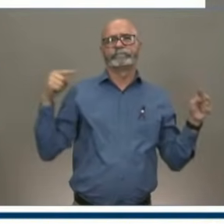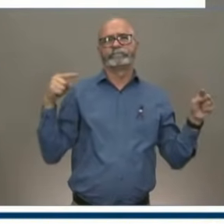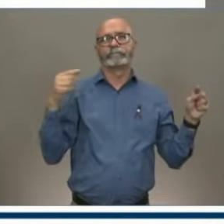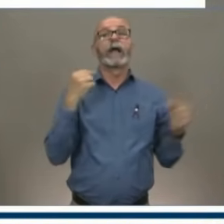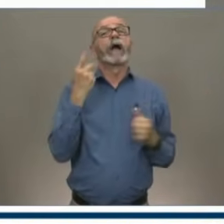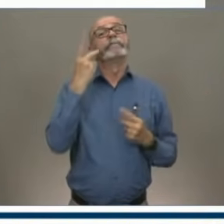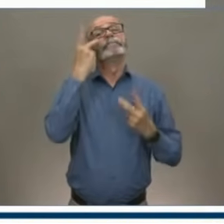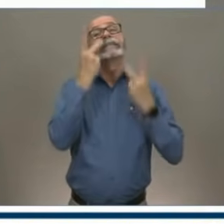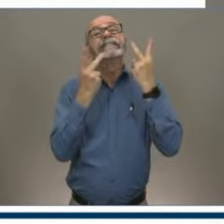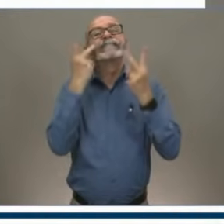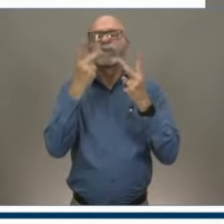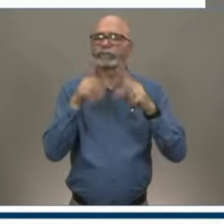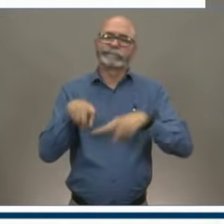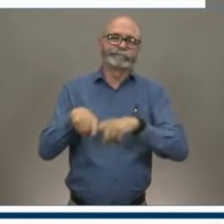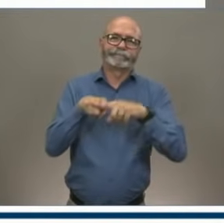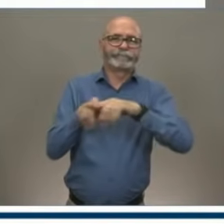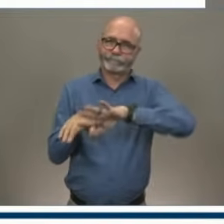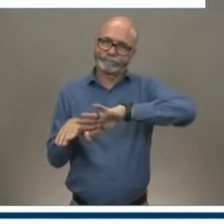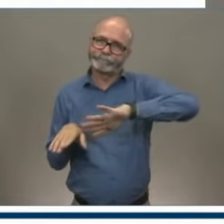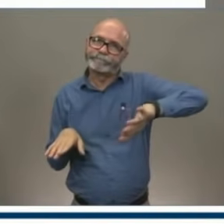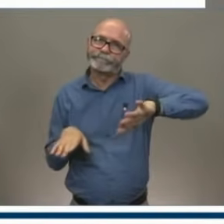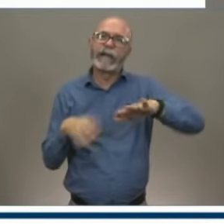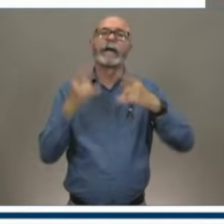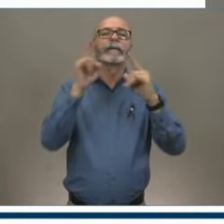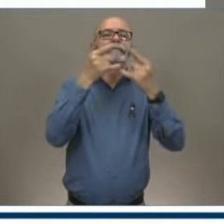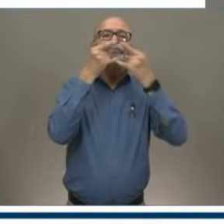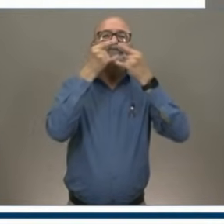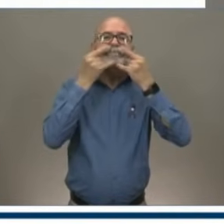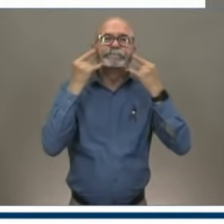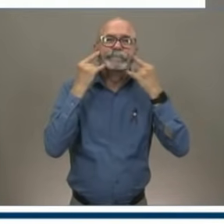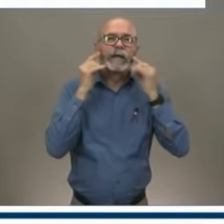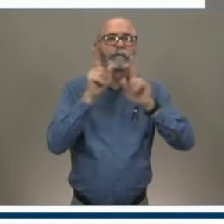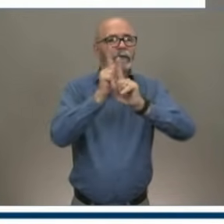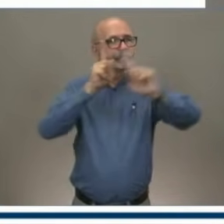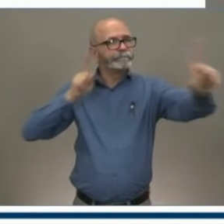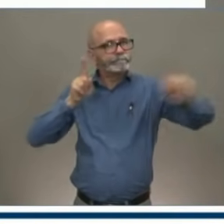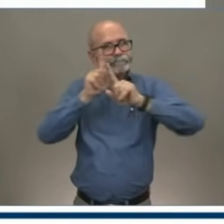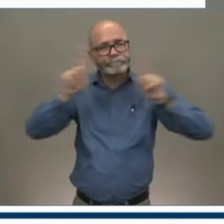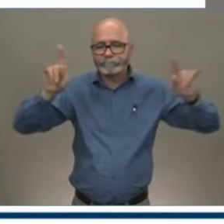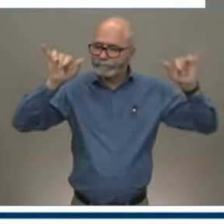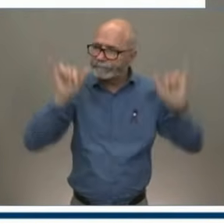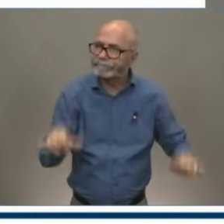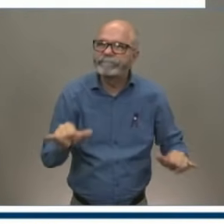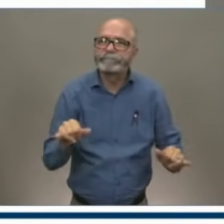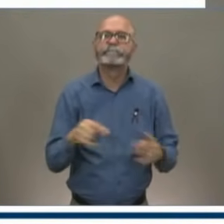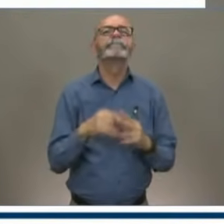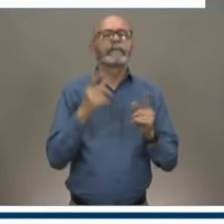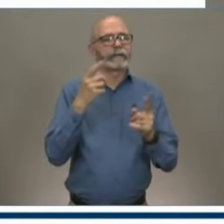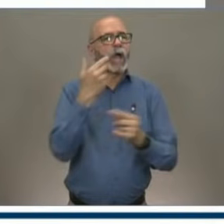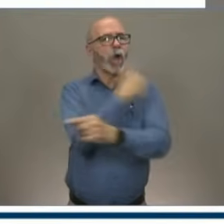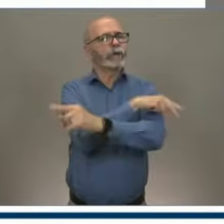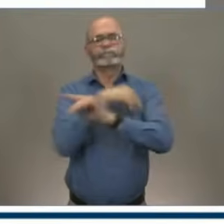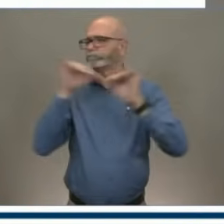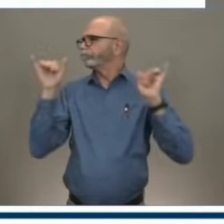at entrances, requirements for masking and distancing. So those facilities are safe, and you should not delay your